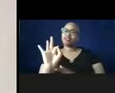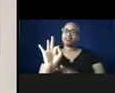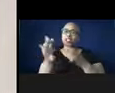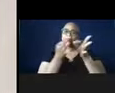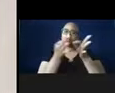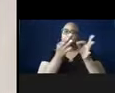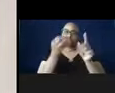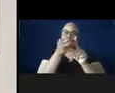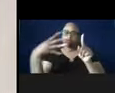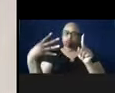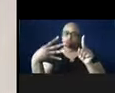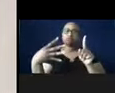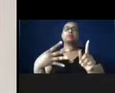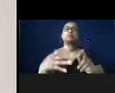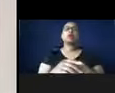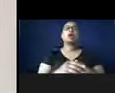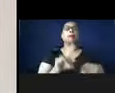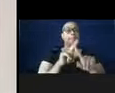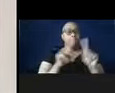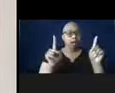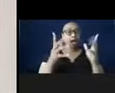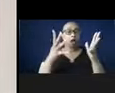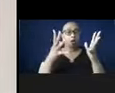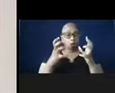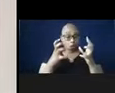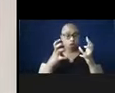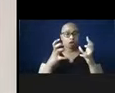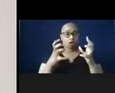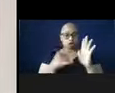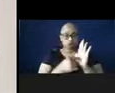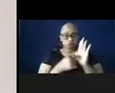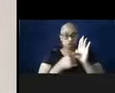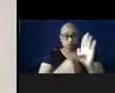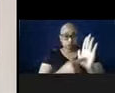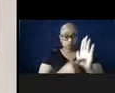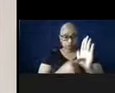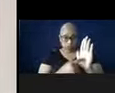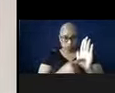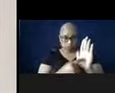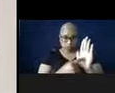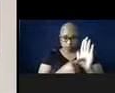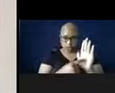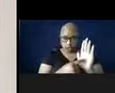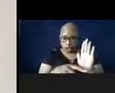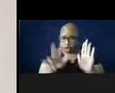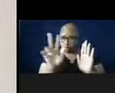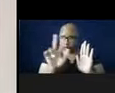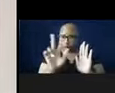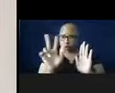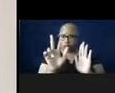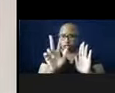But I do want to highlight on the right side of the screen there, three of those kind of